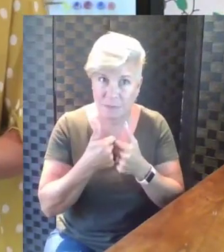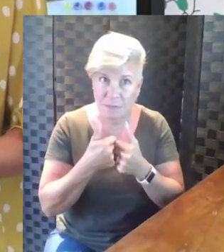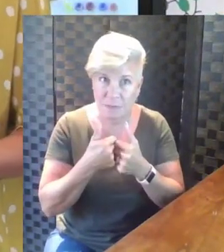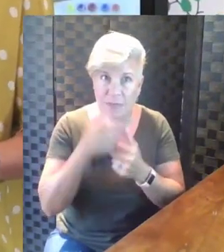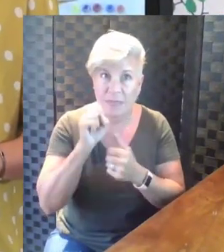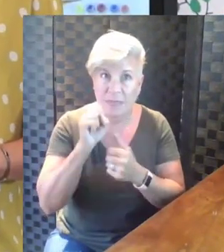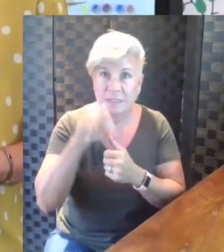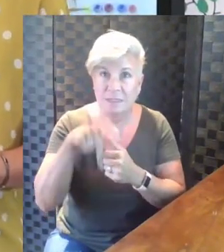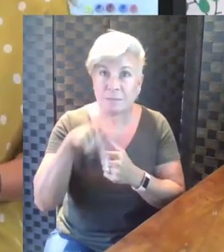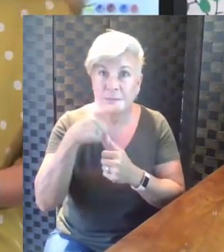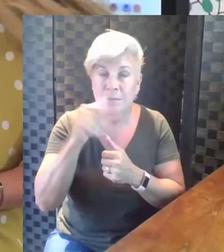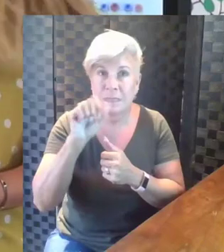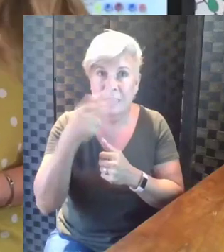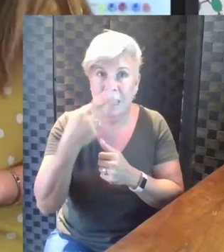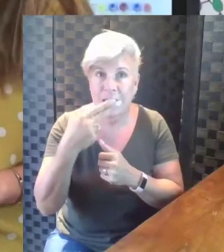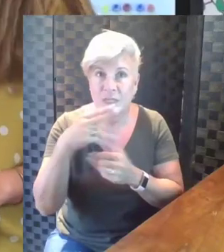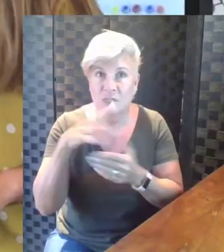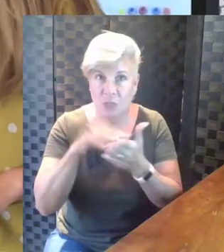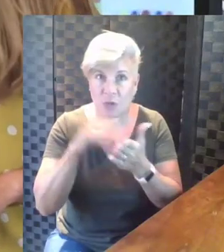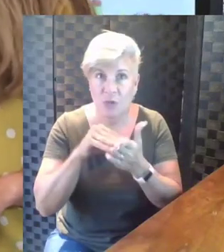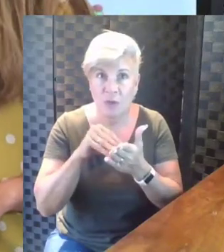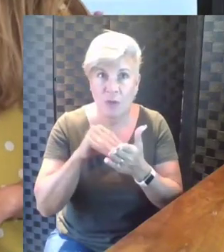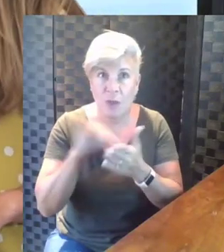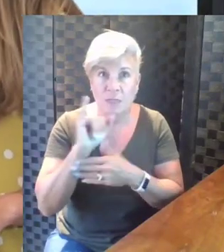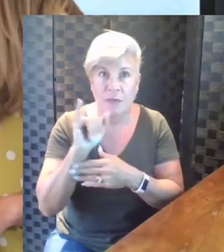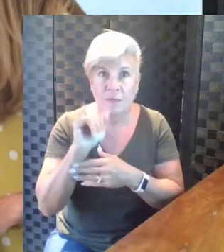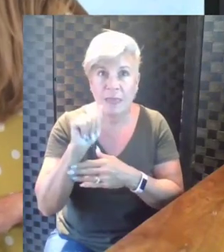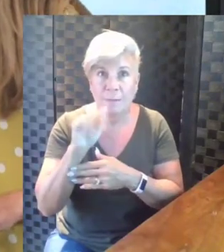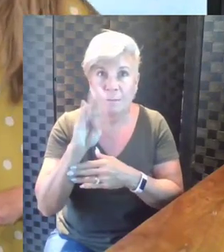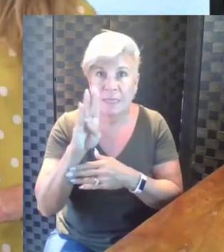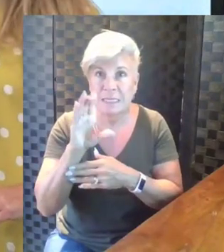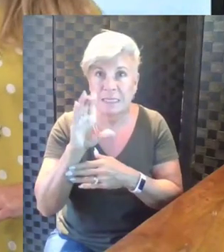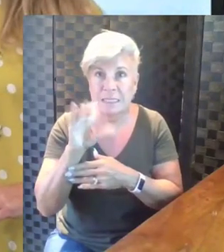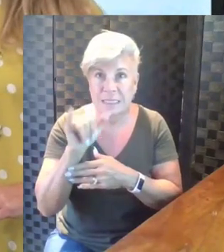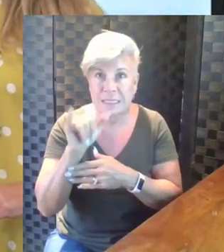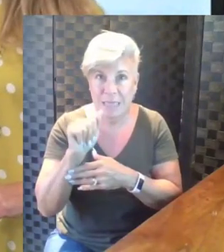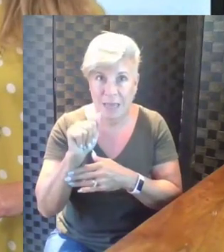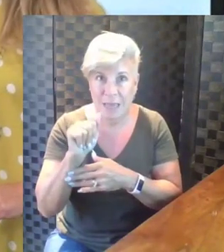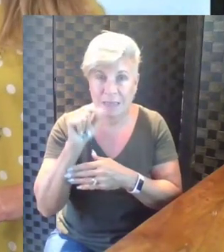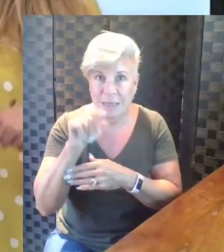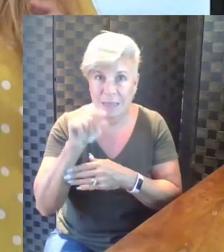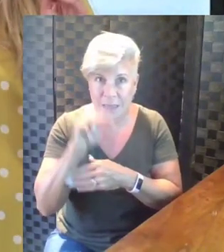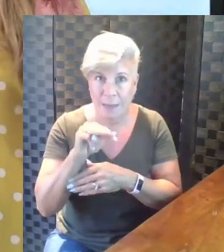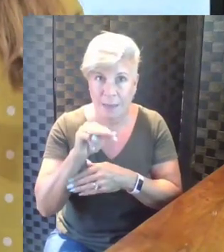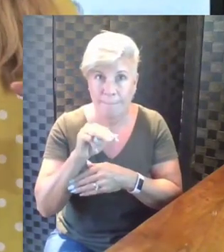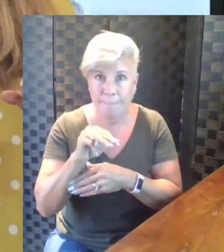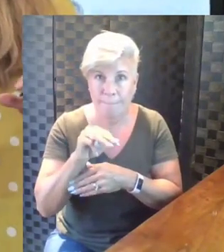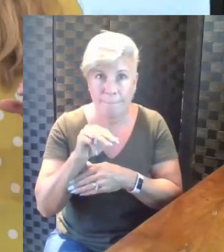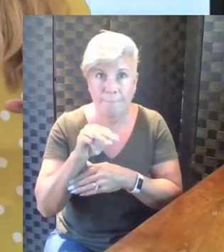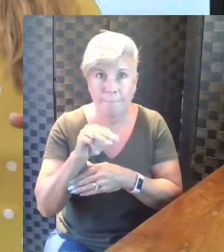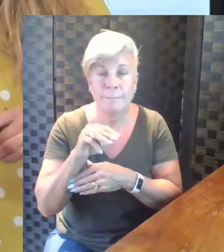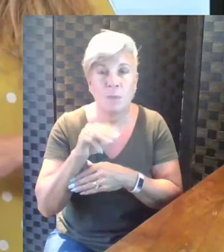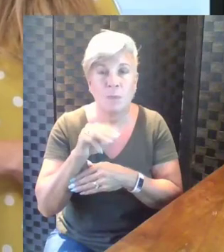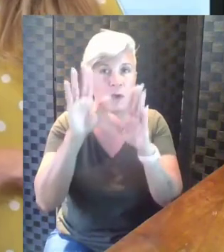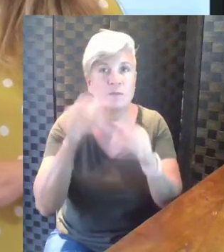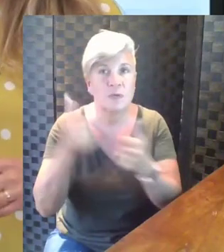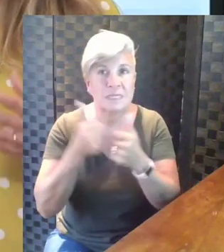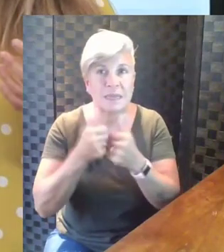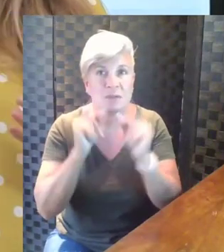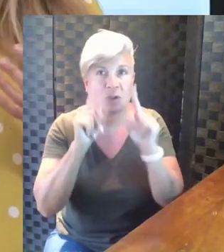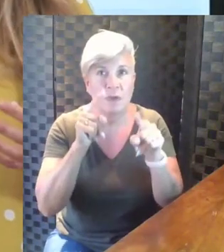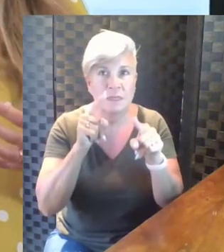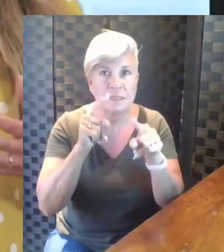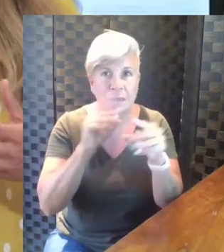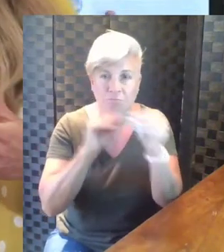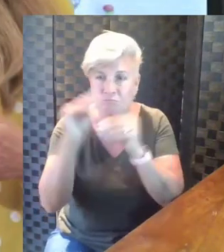Splash Learn again that we talked about yesterday. We also have some games over at abcya.com. Excellent games where you can go in